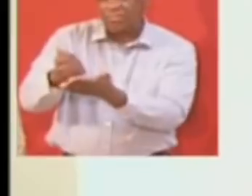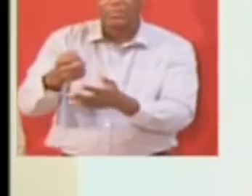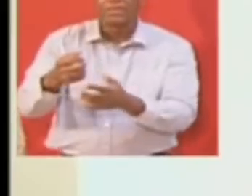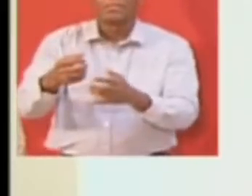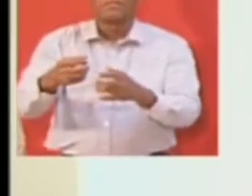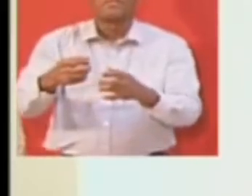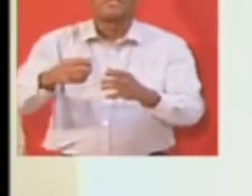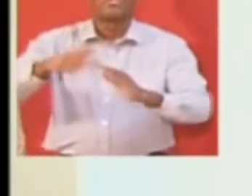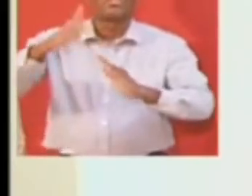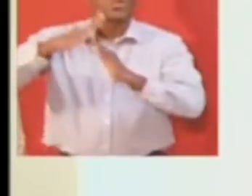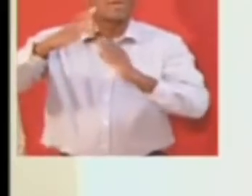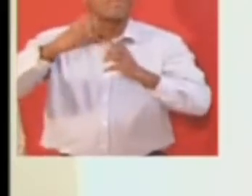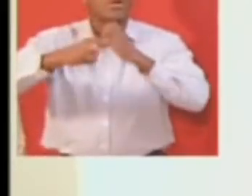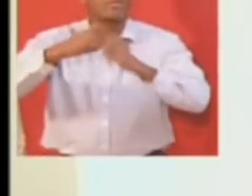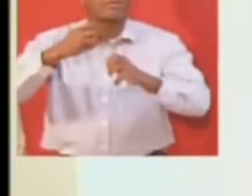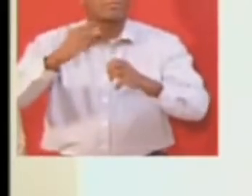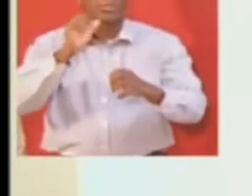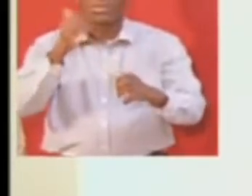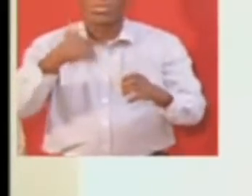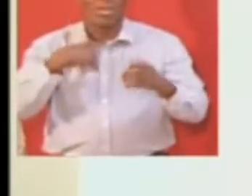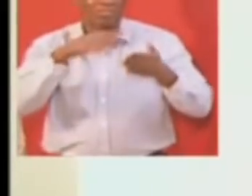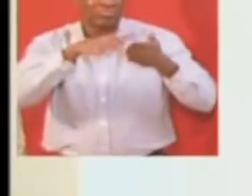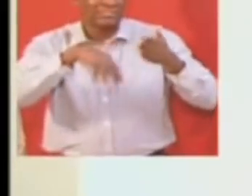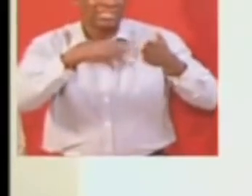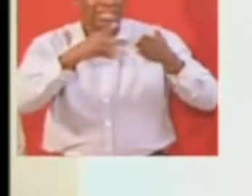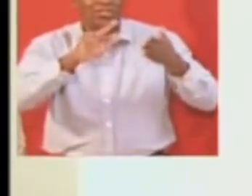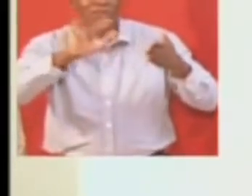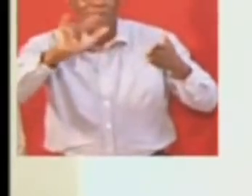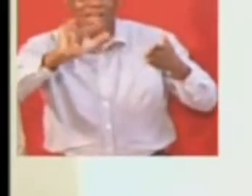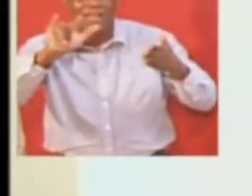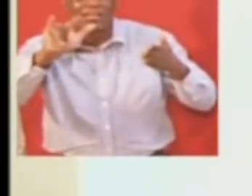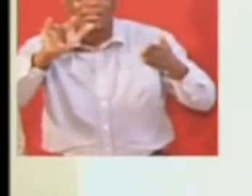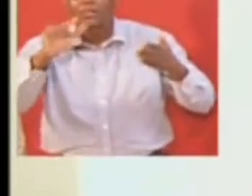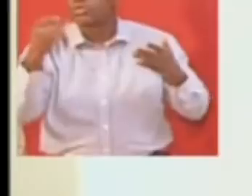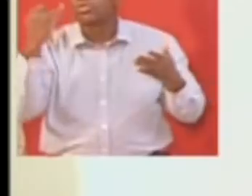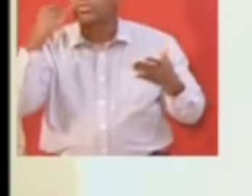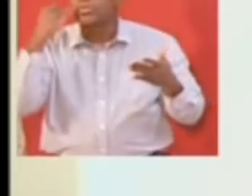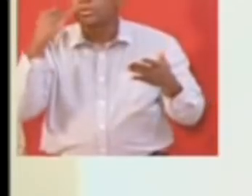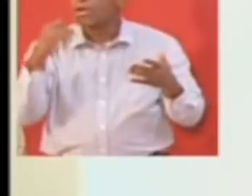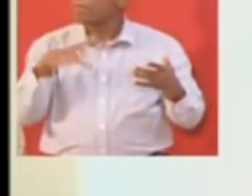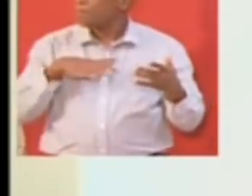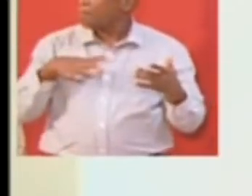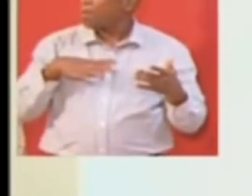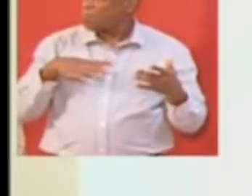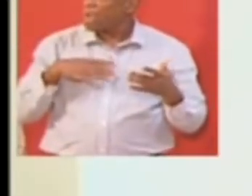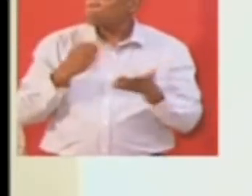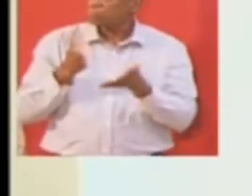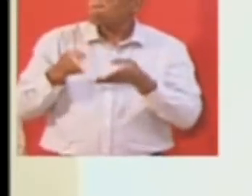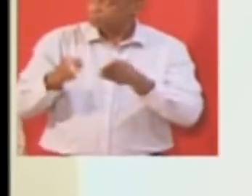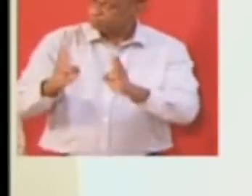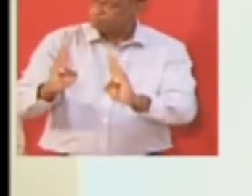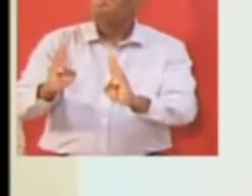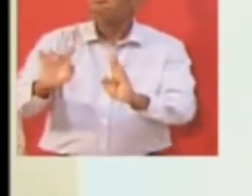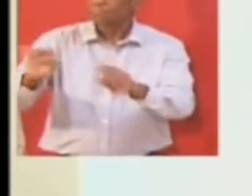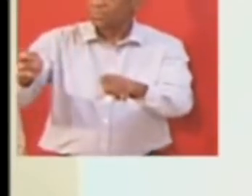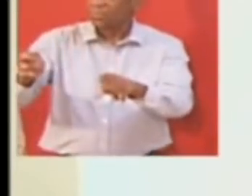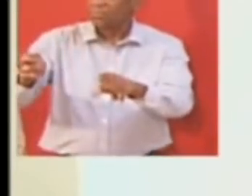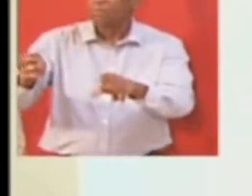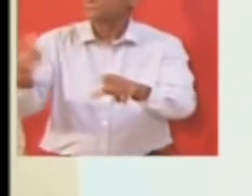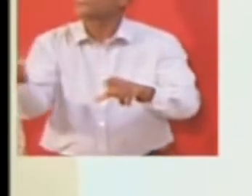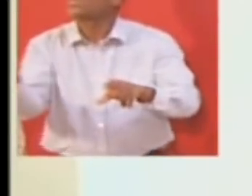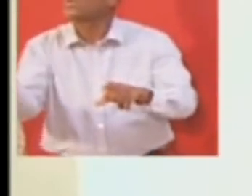flights, it complicates the repatriation process. One has to first, we have granted a lot of exemptions to